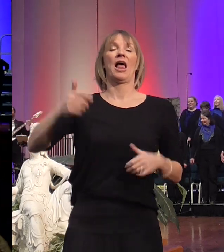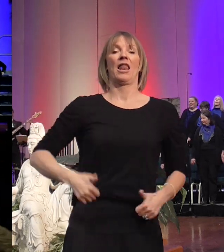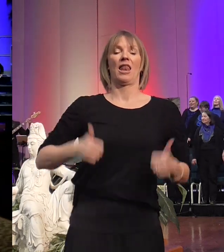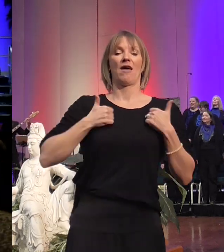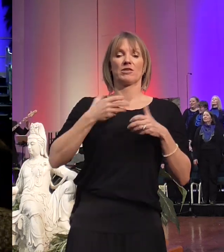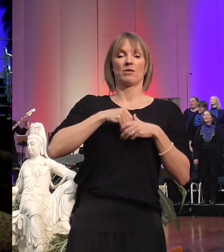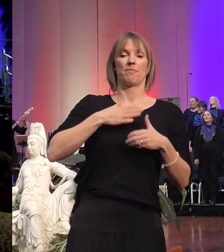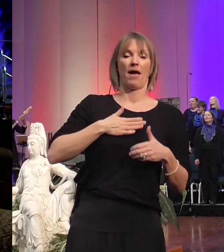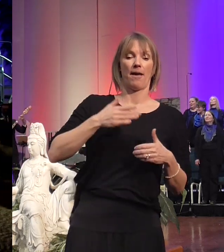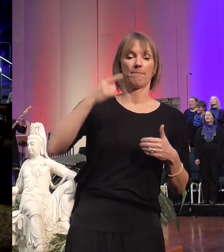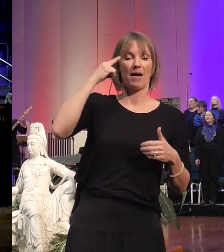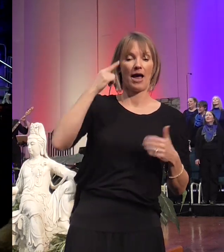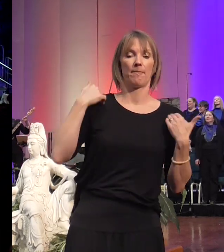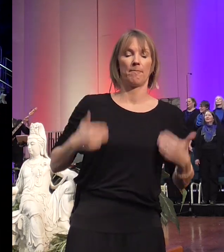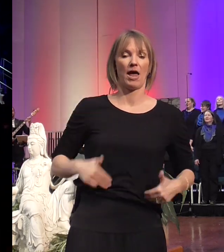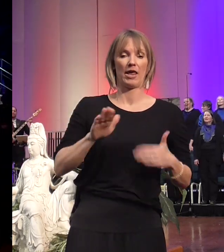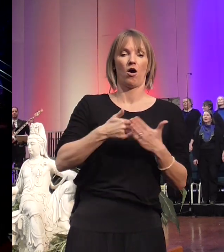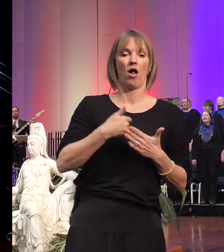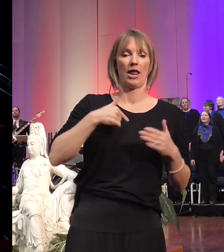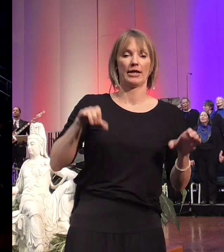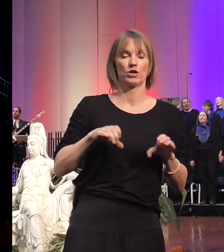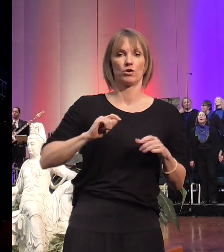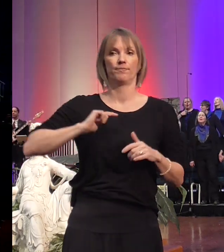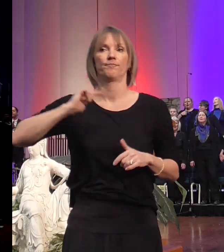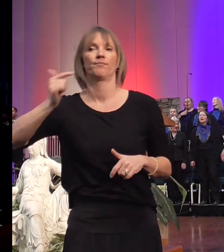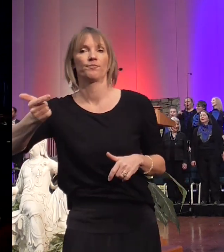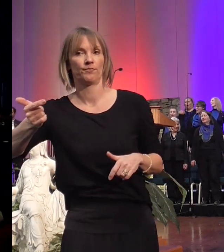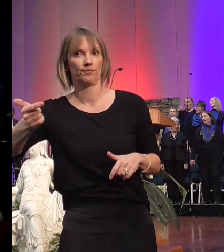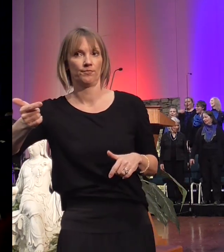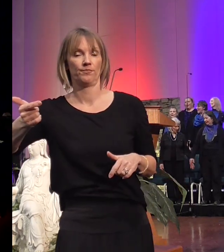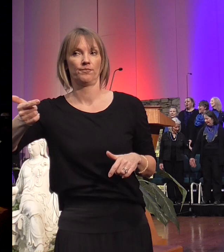Life is in my mind, body, and all that I do.